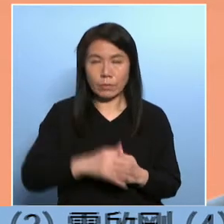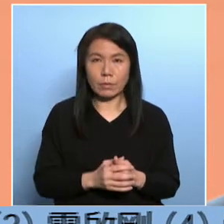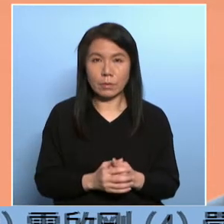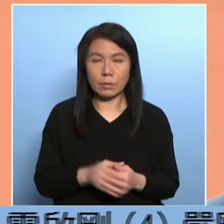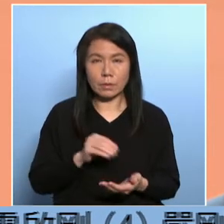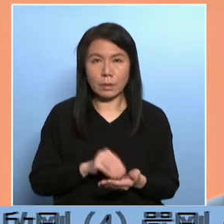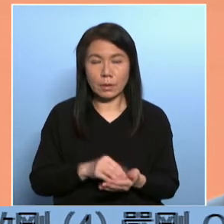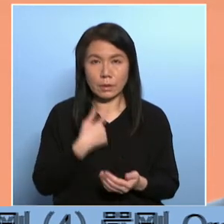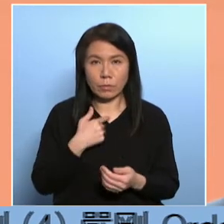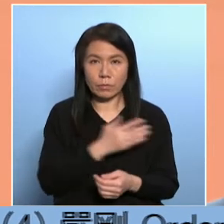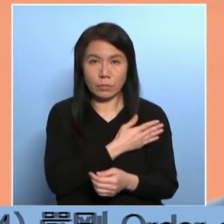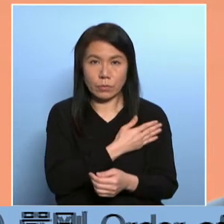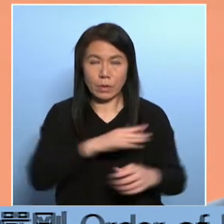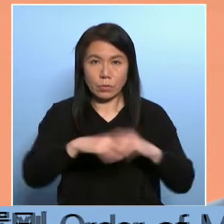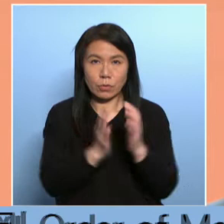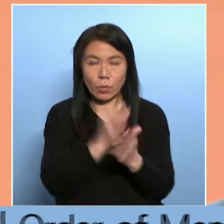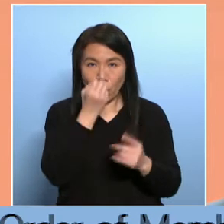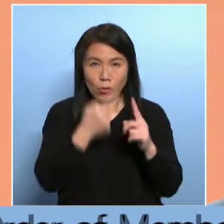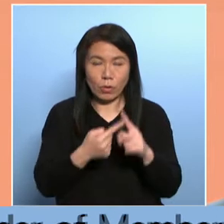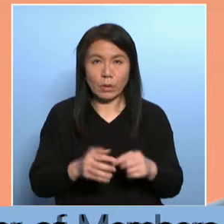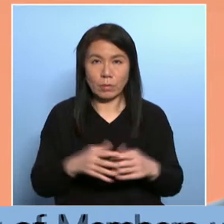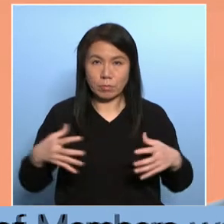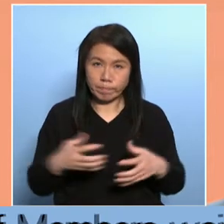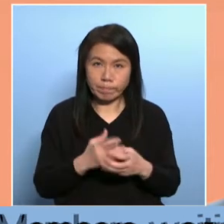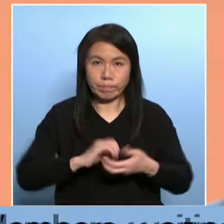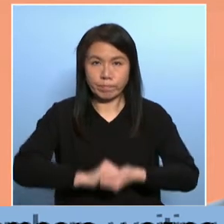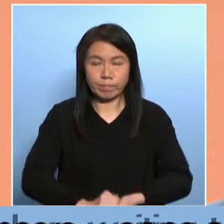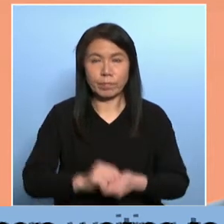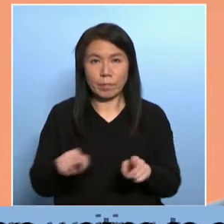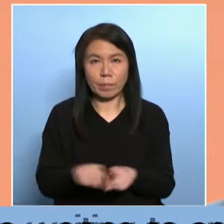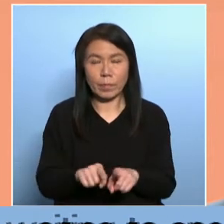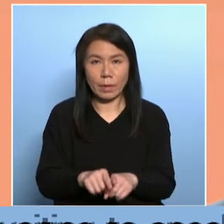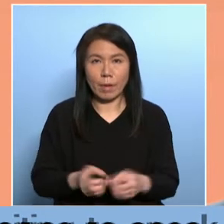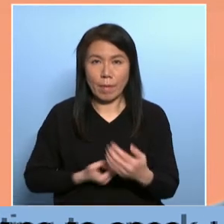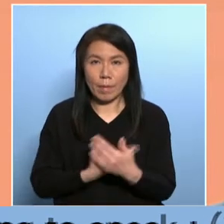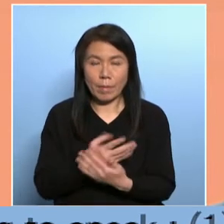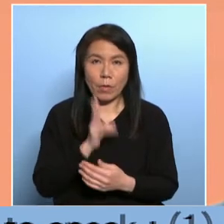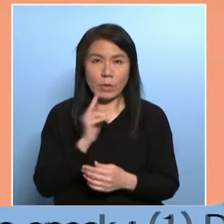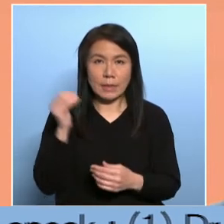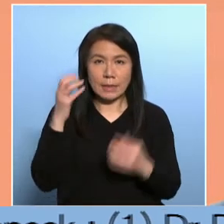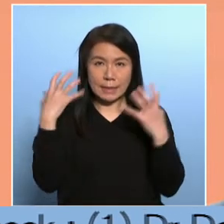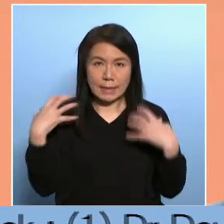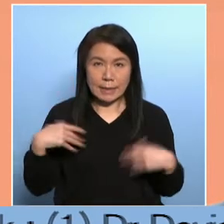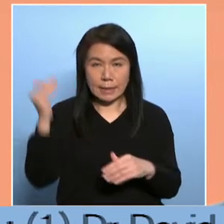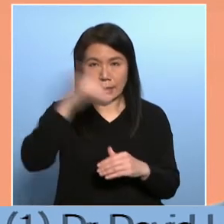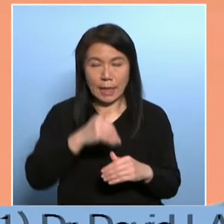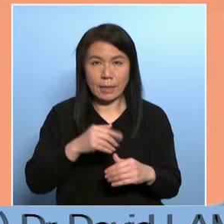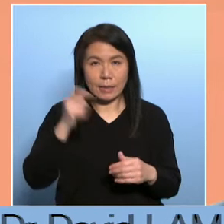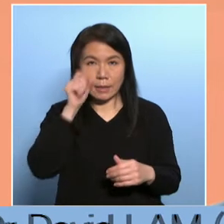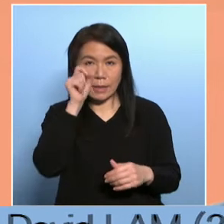on. With these support, the SAR government should unite together the entire community so that we